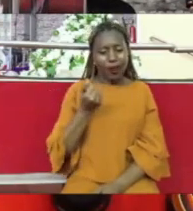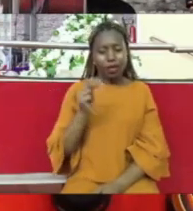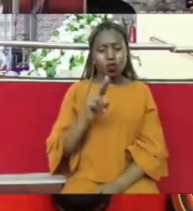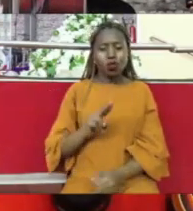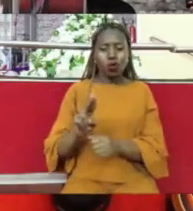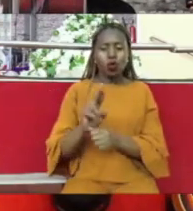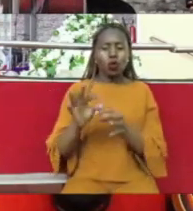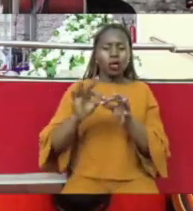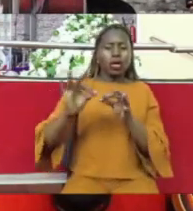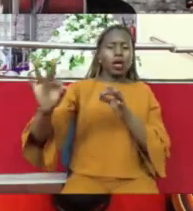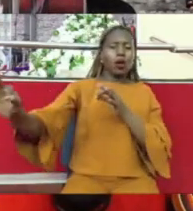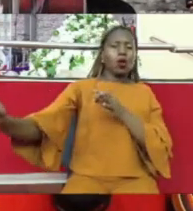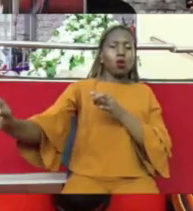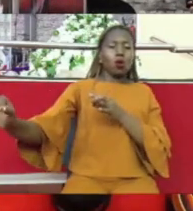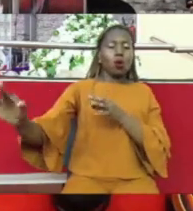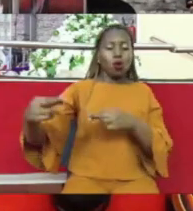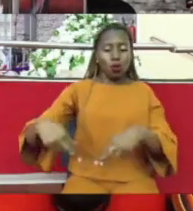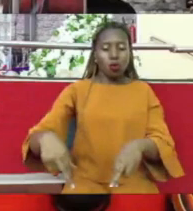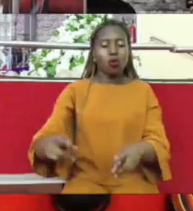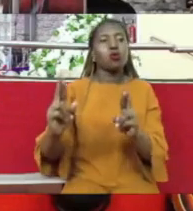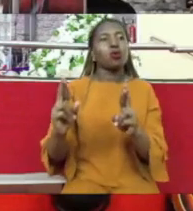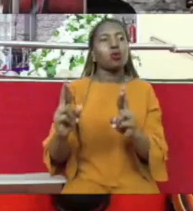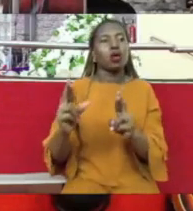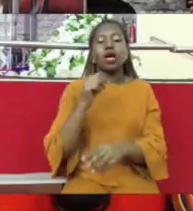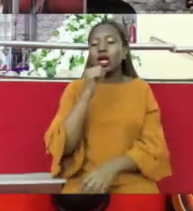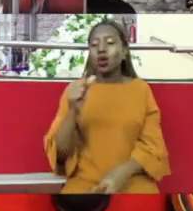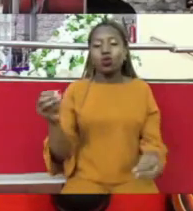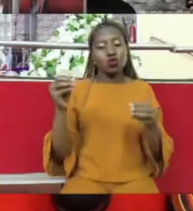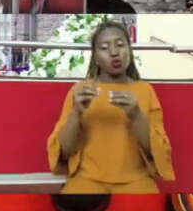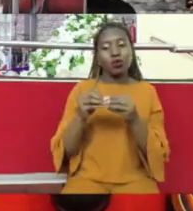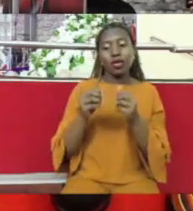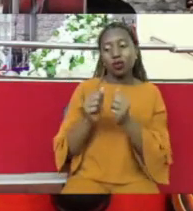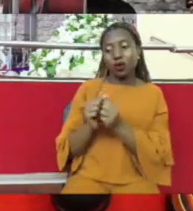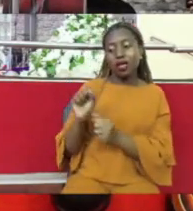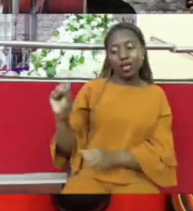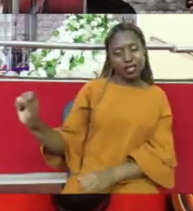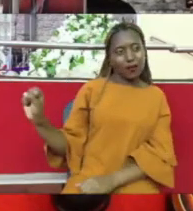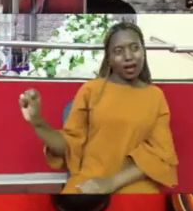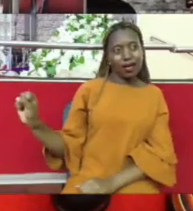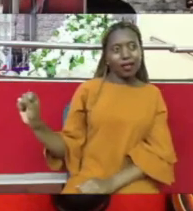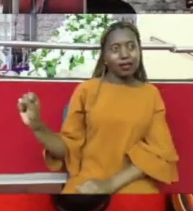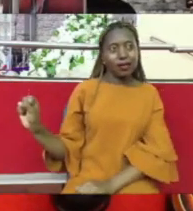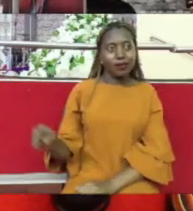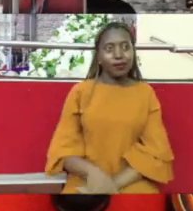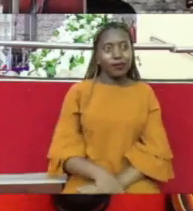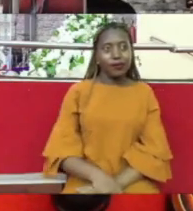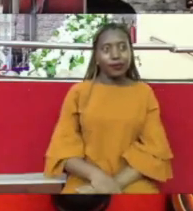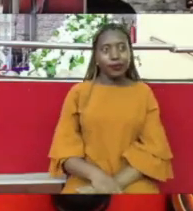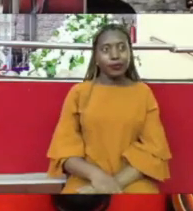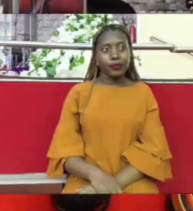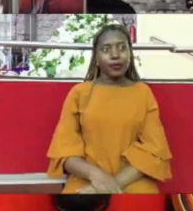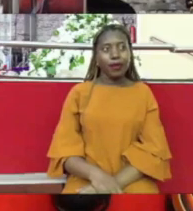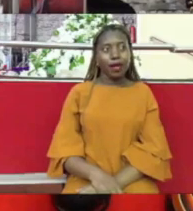through Samaria. Lakini kwa sababu Wayahudi wakuwa nasikizana na Samaria, wa Samaria ilibidi wapitie njia ambayo ilikuwa ni refu zaidi.